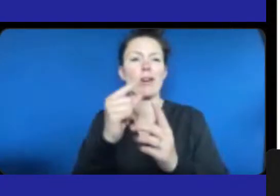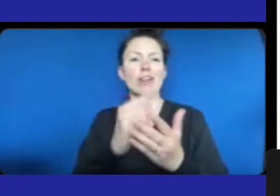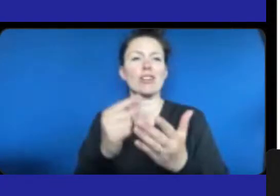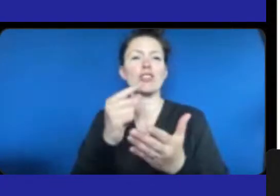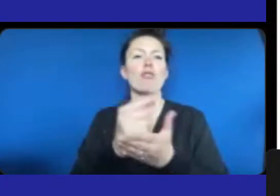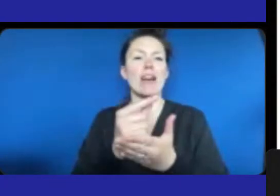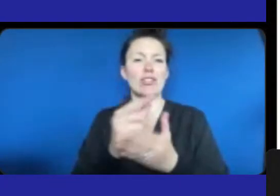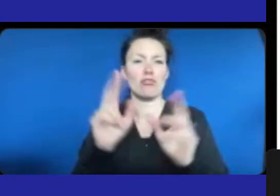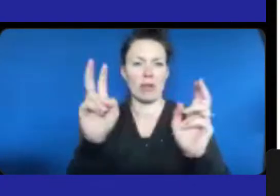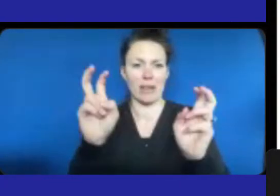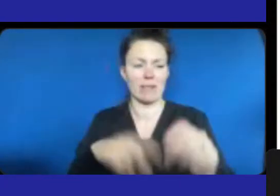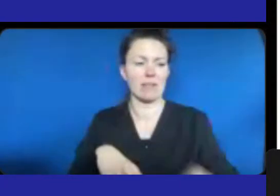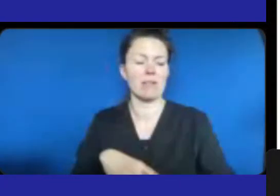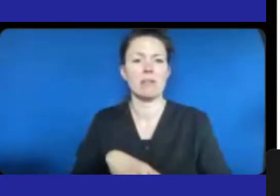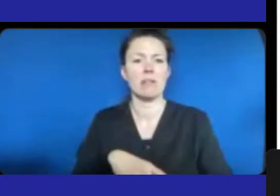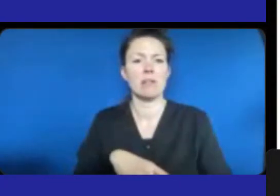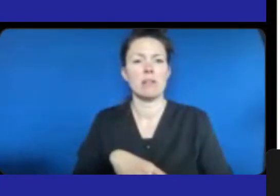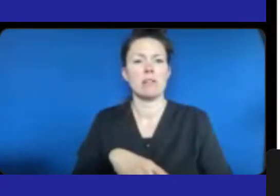out. And